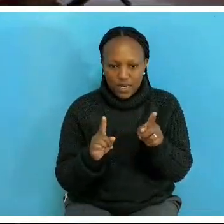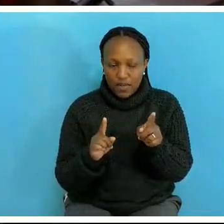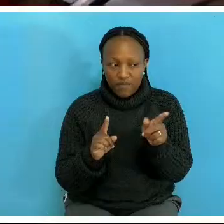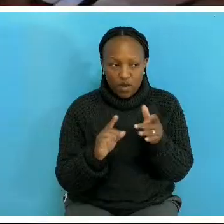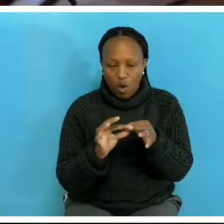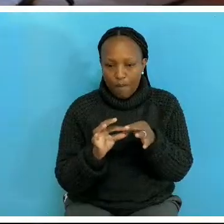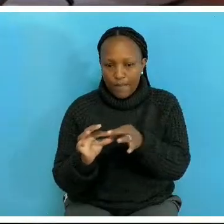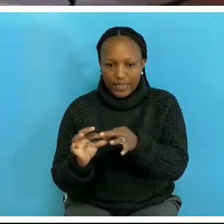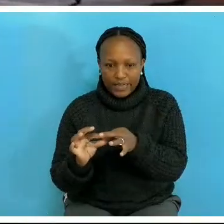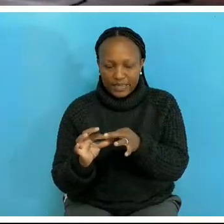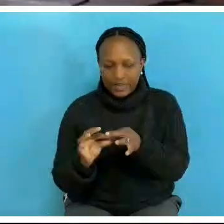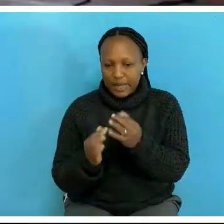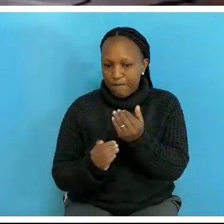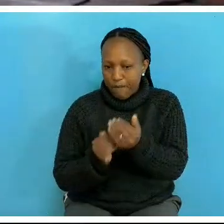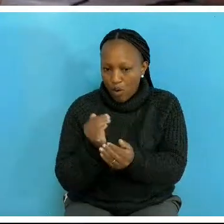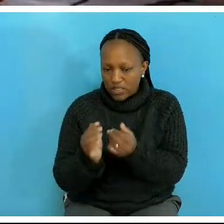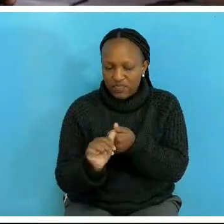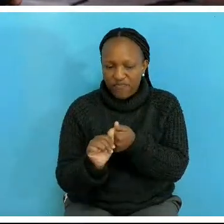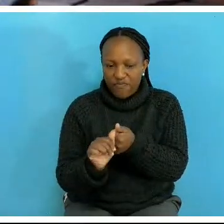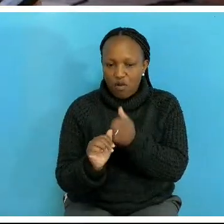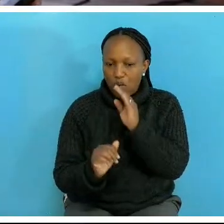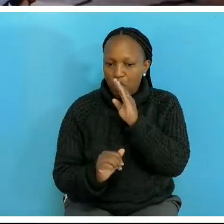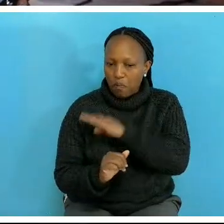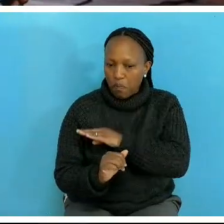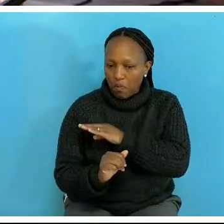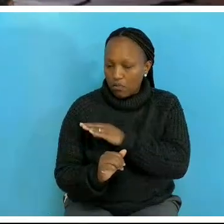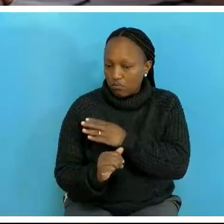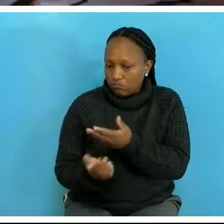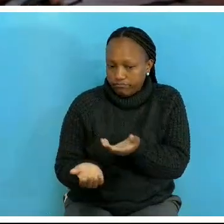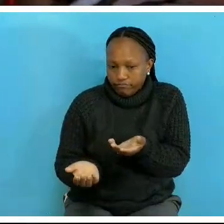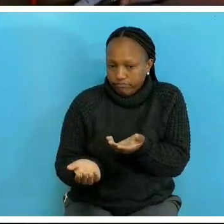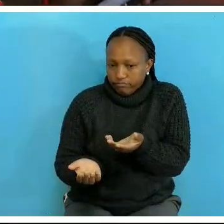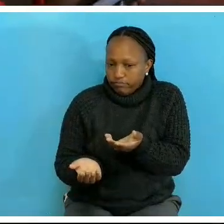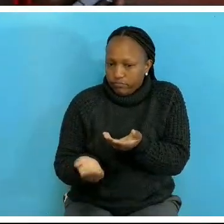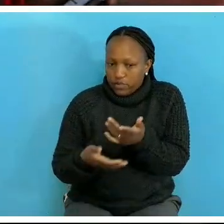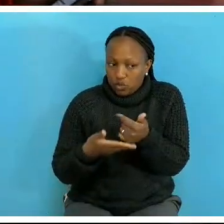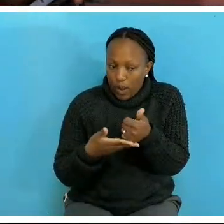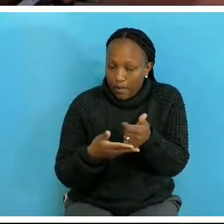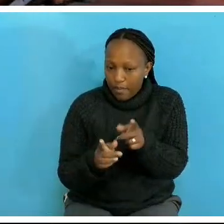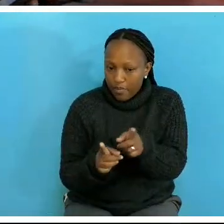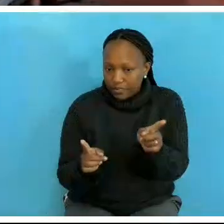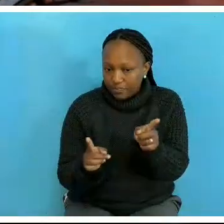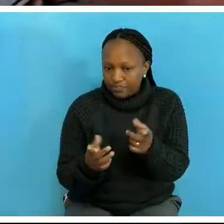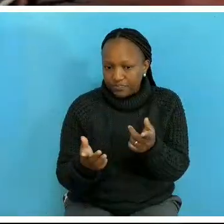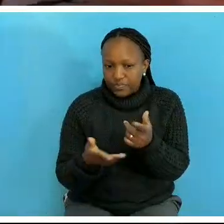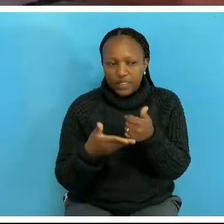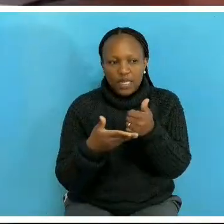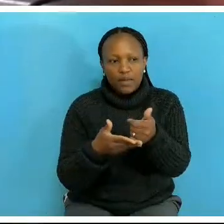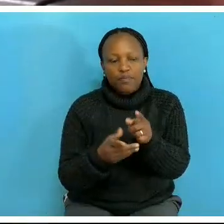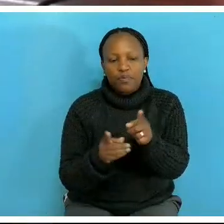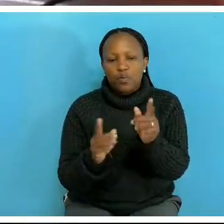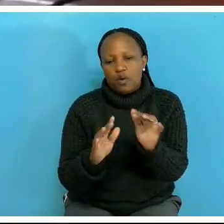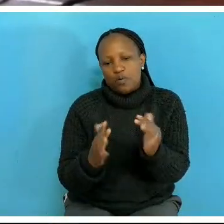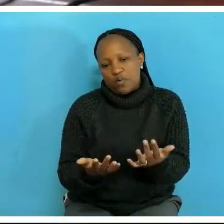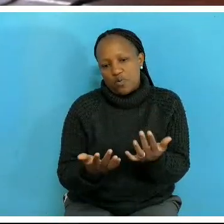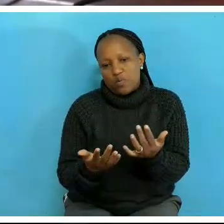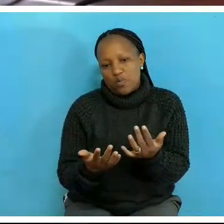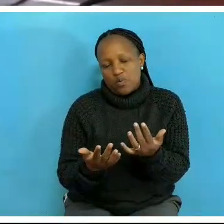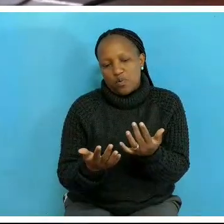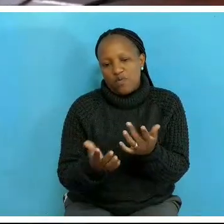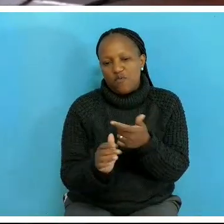committed to follow the processes, and what is there so that they can be able to assist you, how would they help you if you don't have